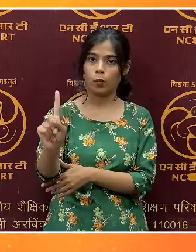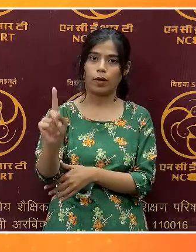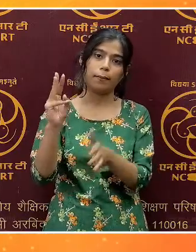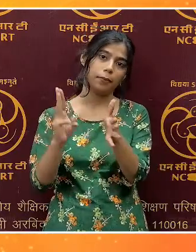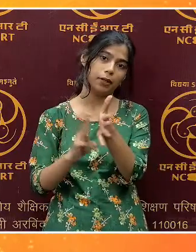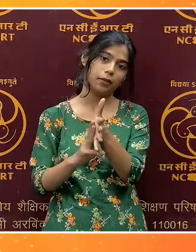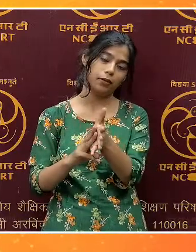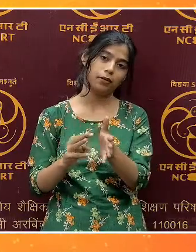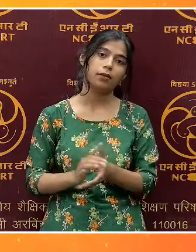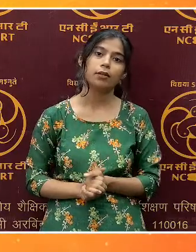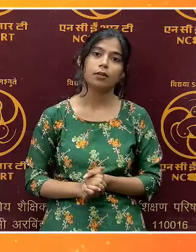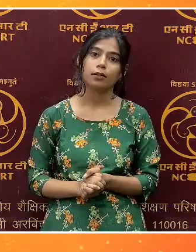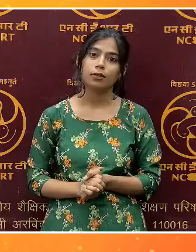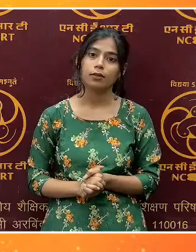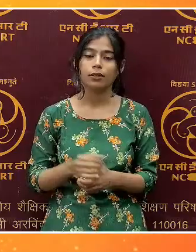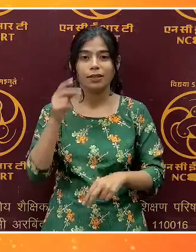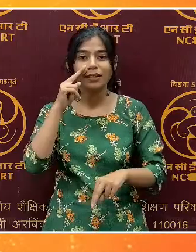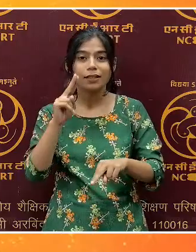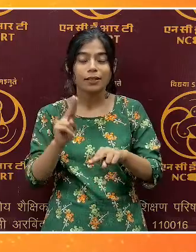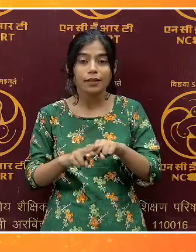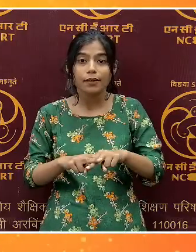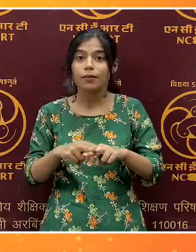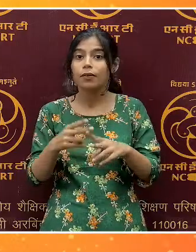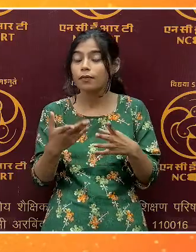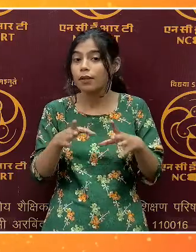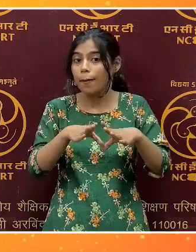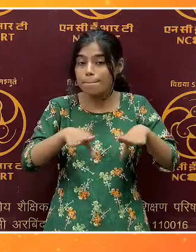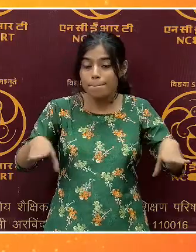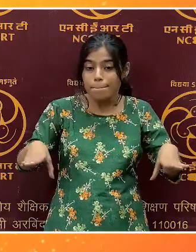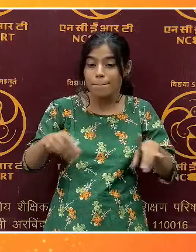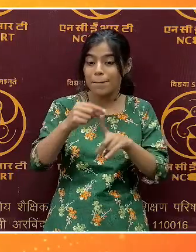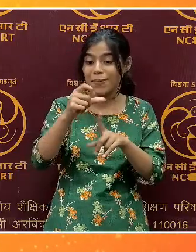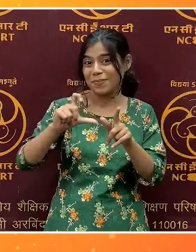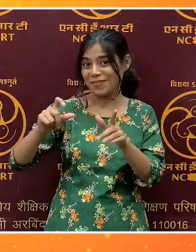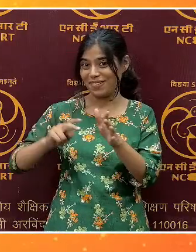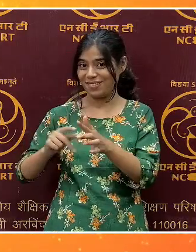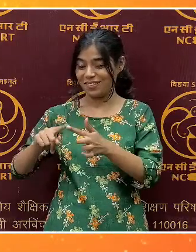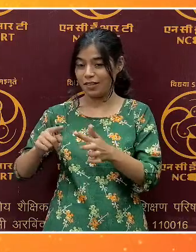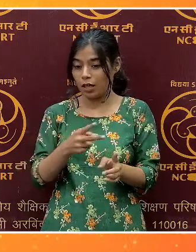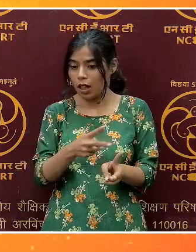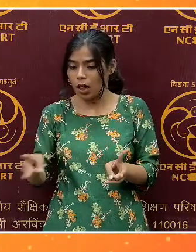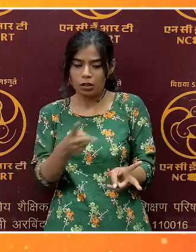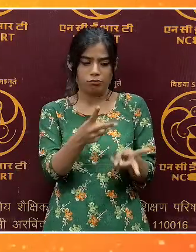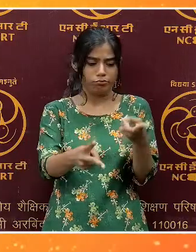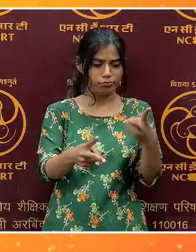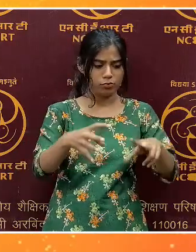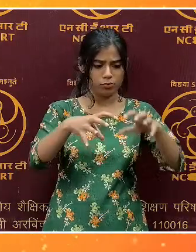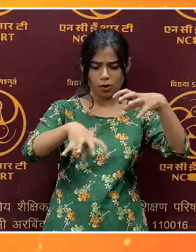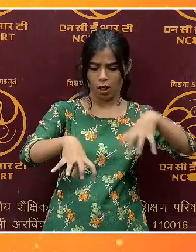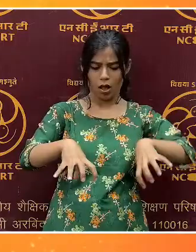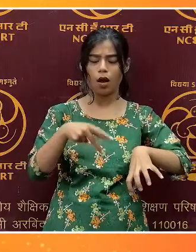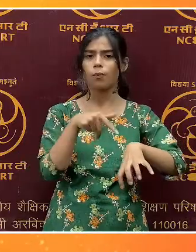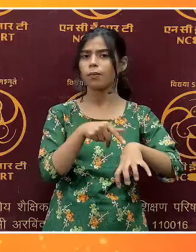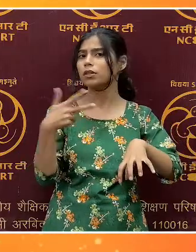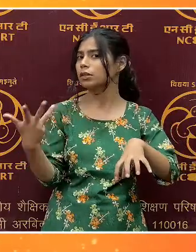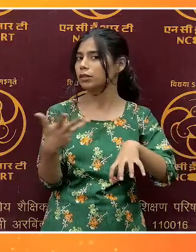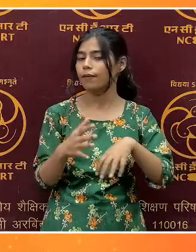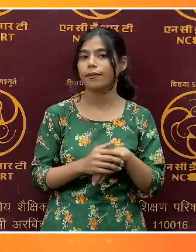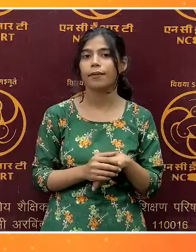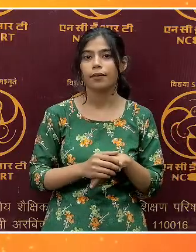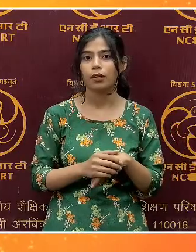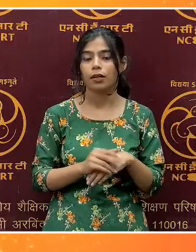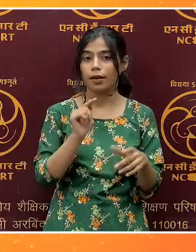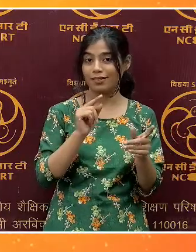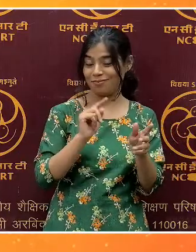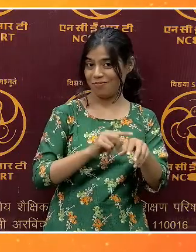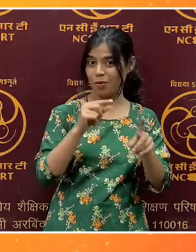Now, in a plane the position is marked in a specified in a different way. For example, here you can see position of a point